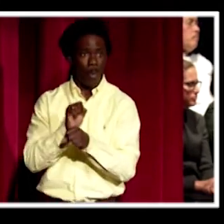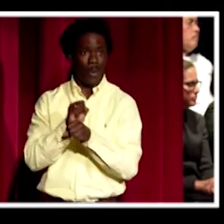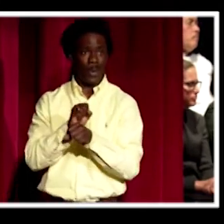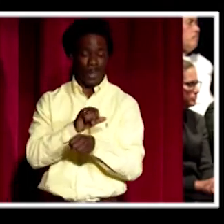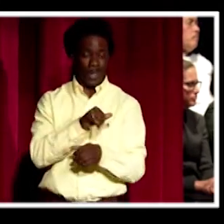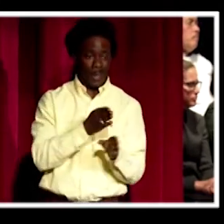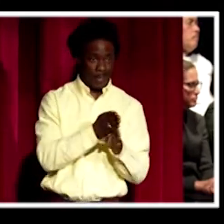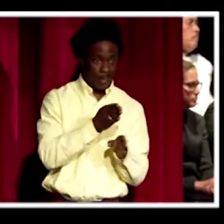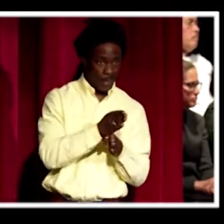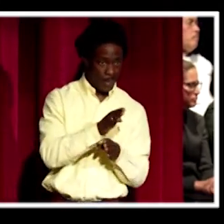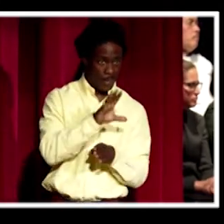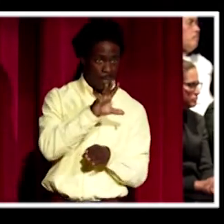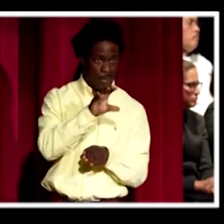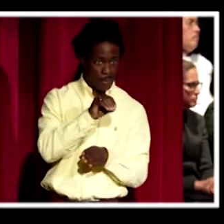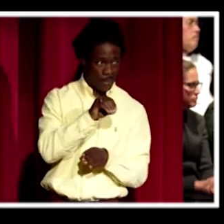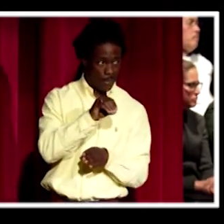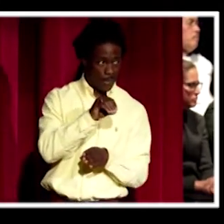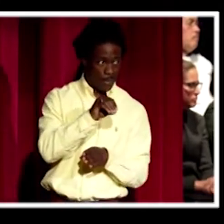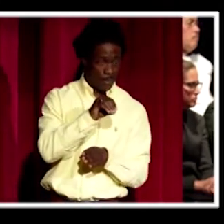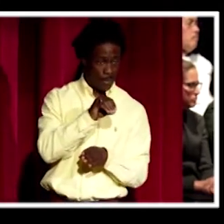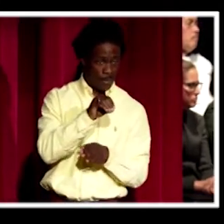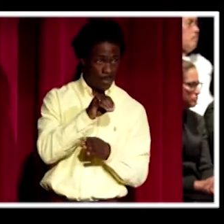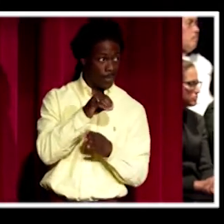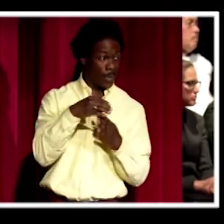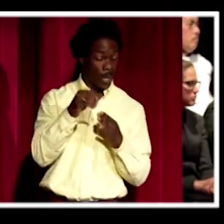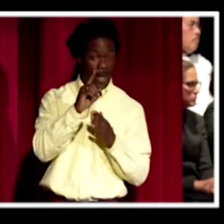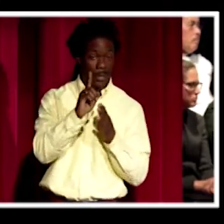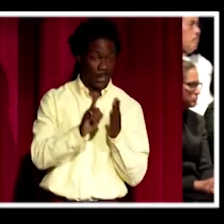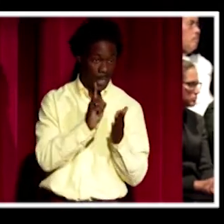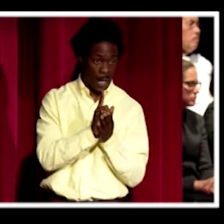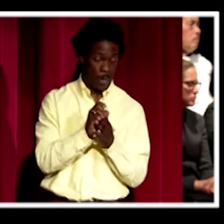infrastructure is $50 an hour, or about